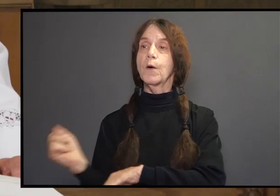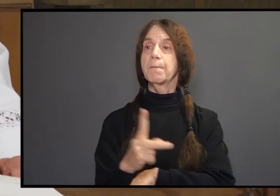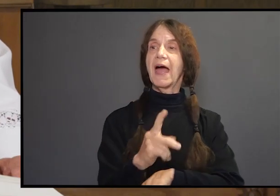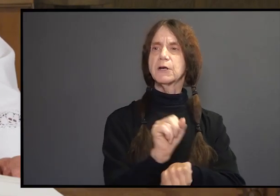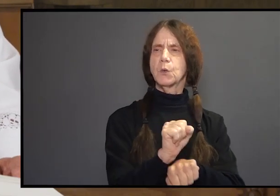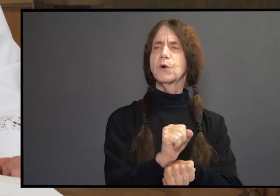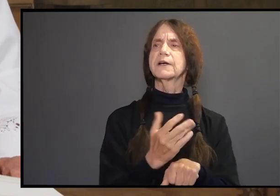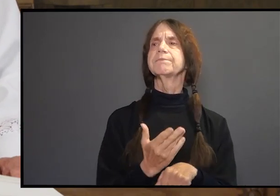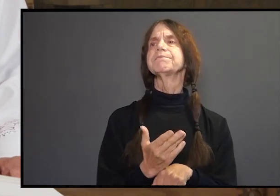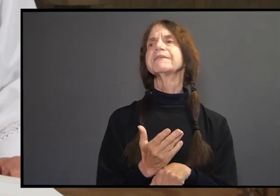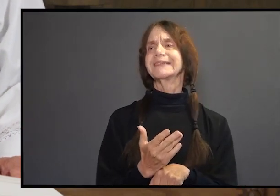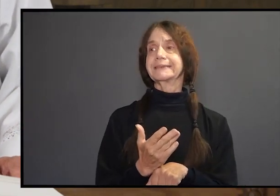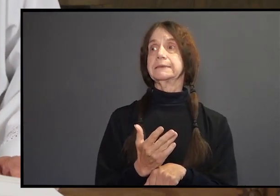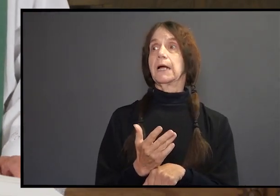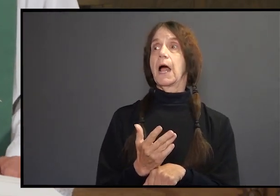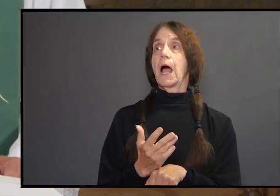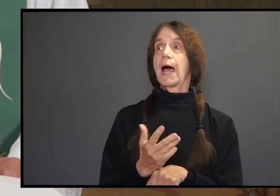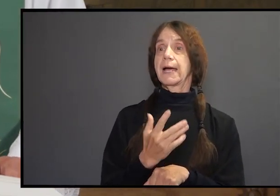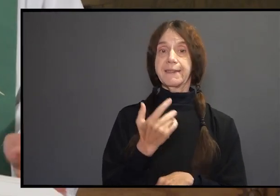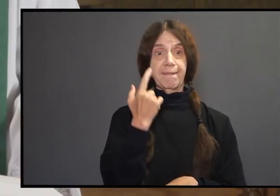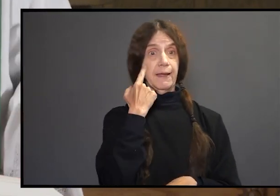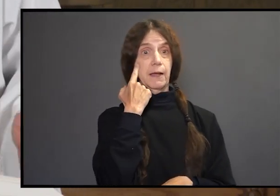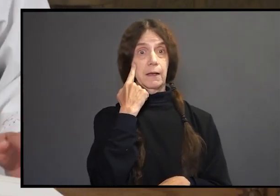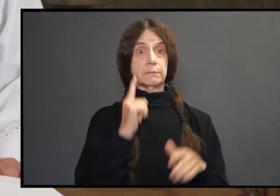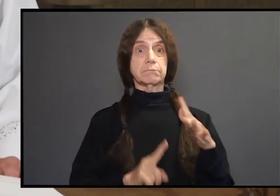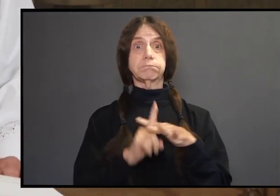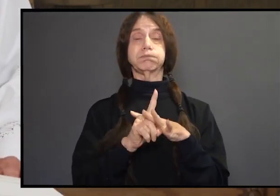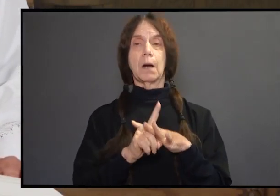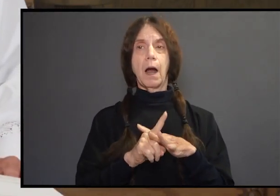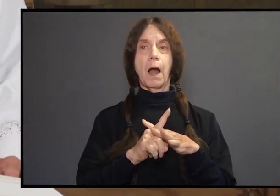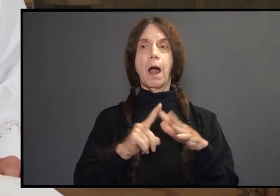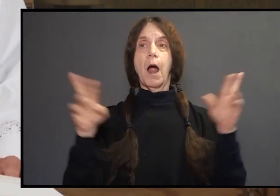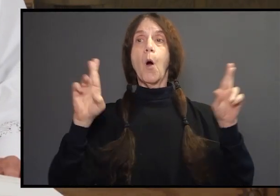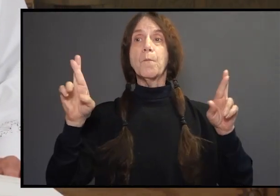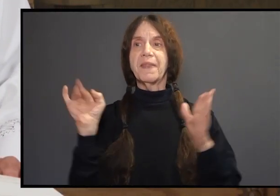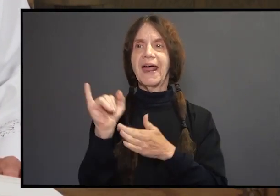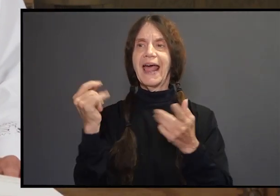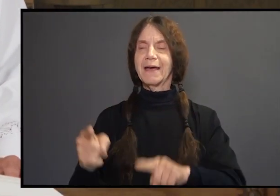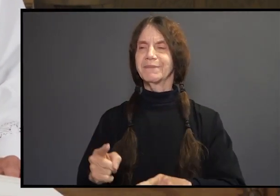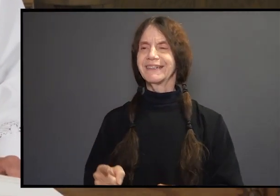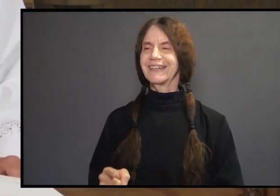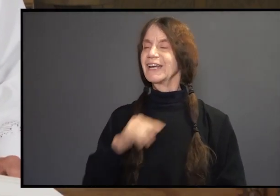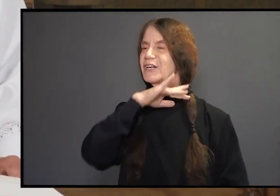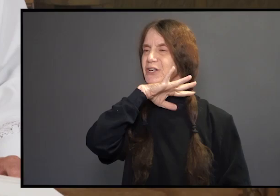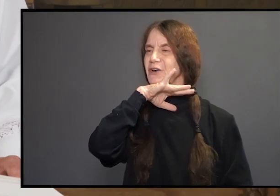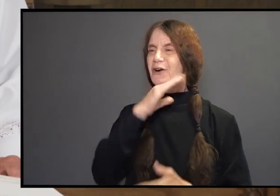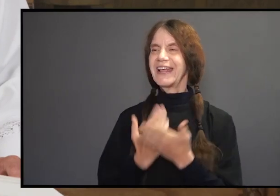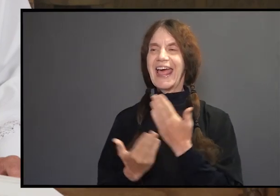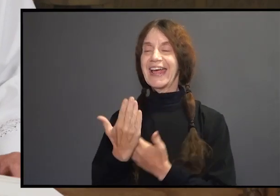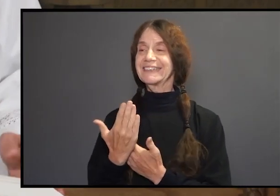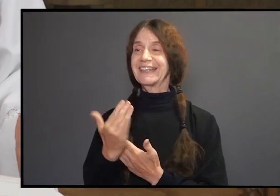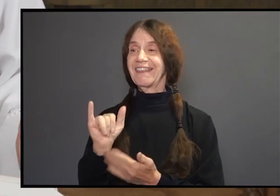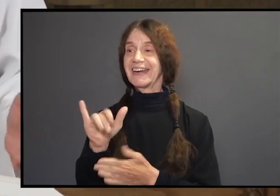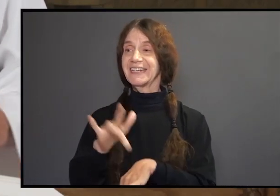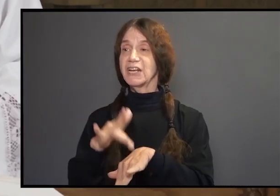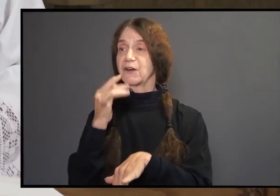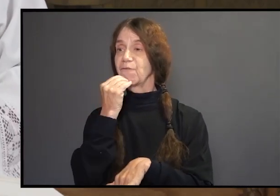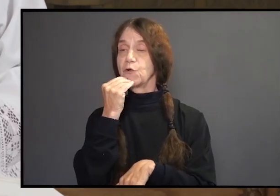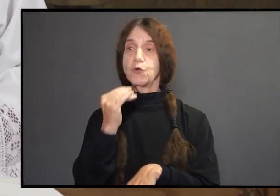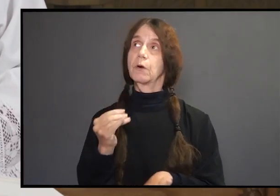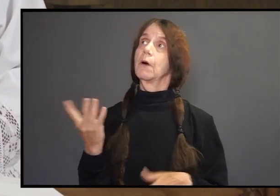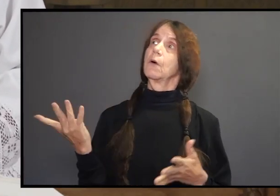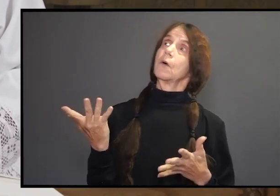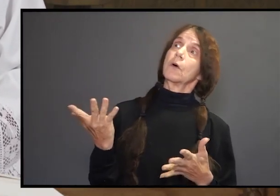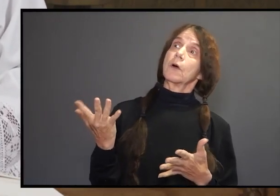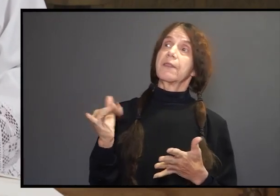I think, I sure hope so. Unclean hands that handle food are nothing to take lightly. When we think about how